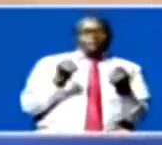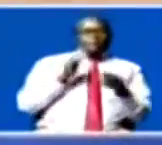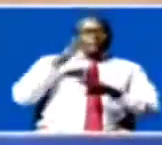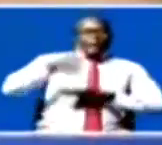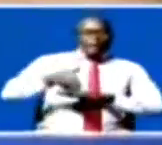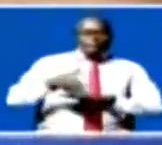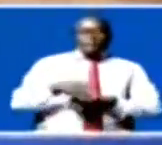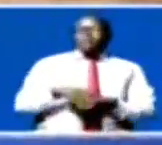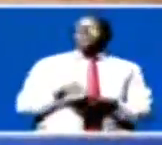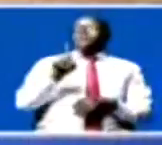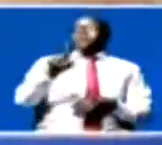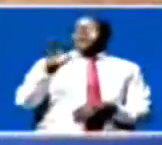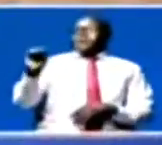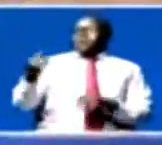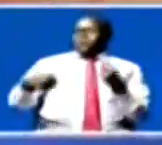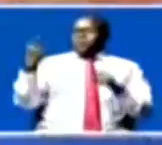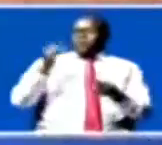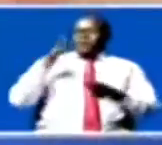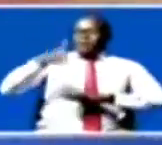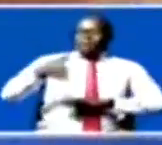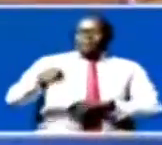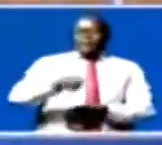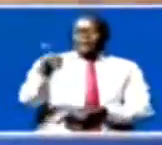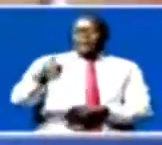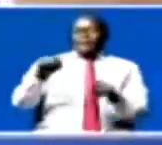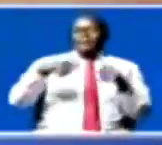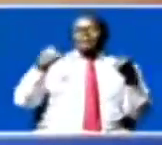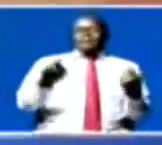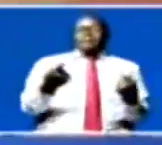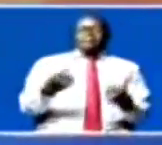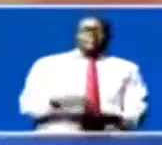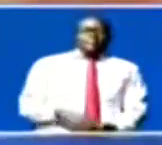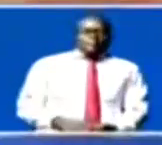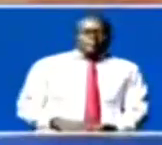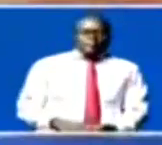after a hard-fought 1-0 win over fellow relegation candidate Rysa.